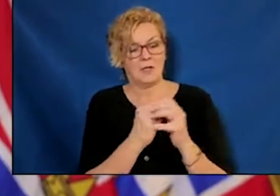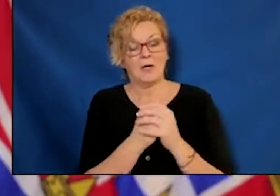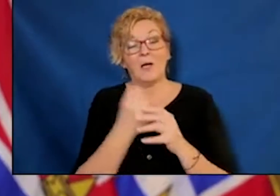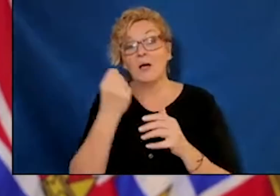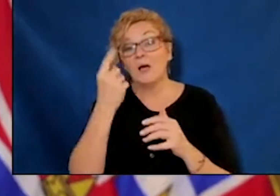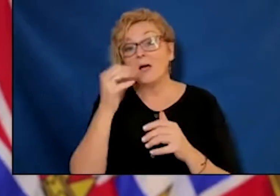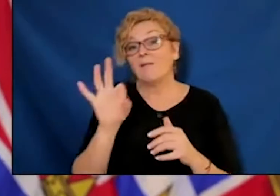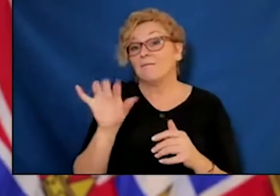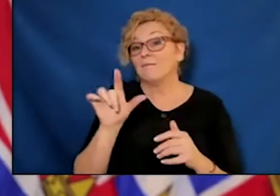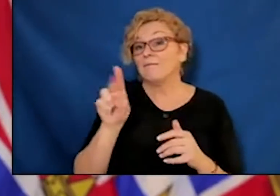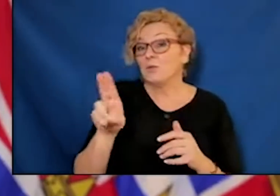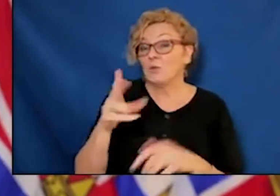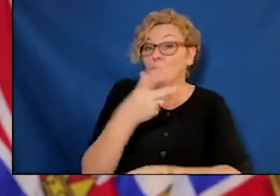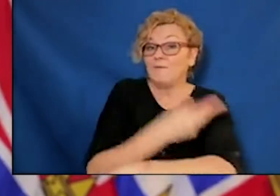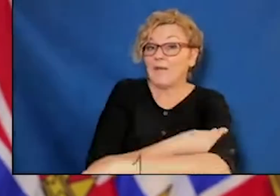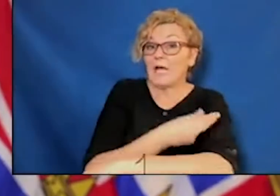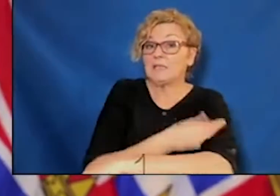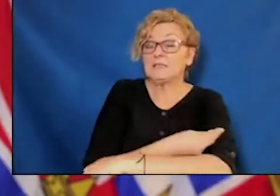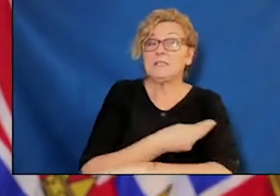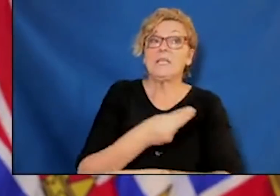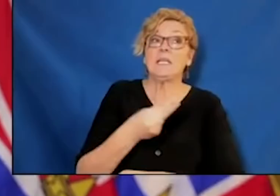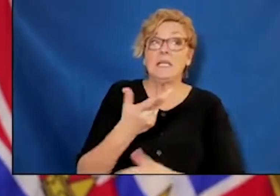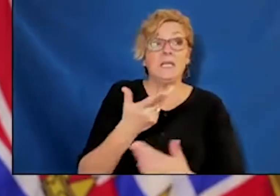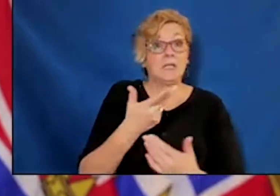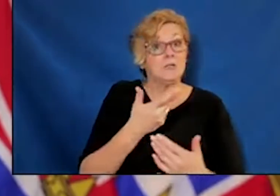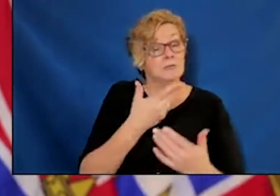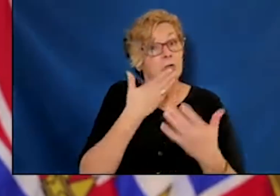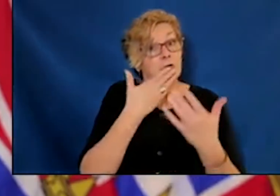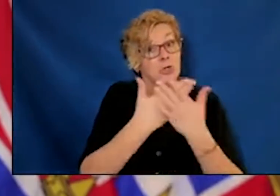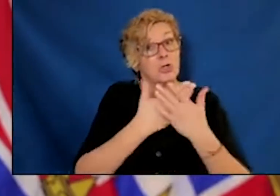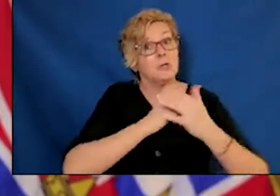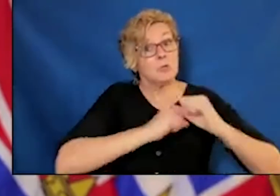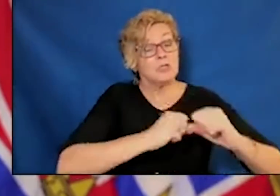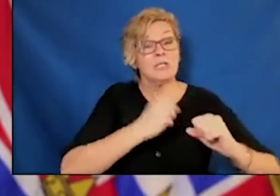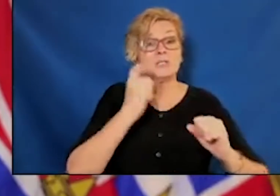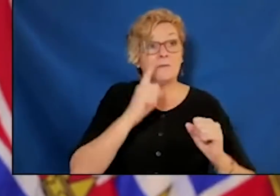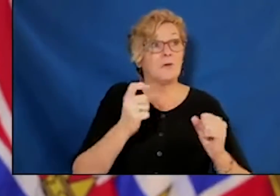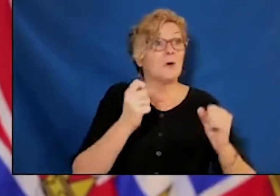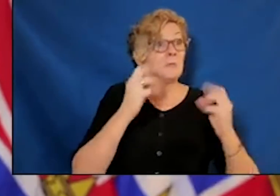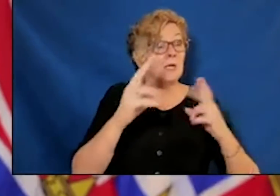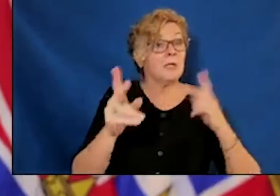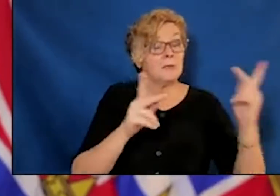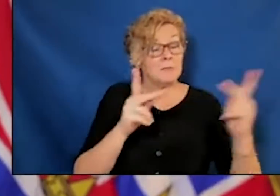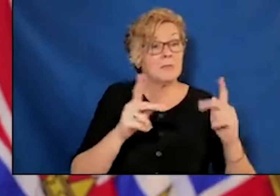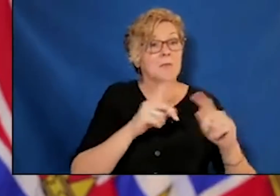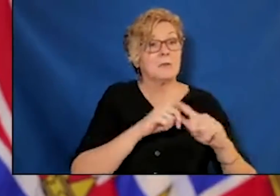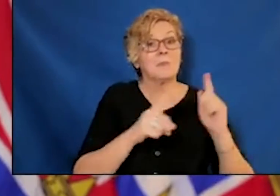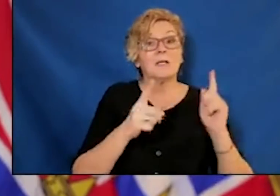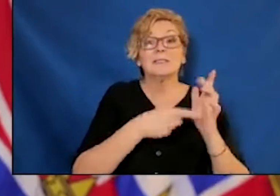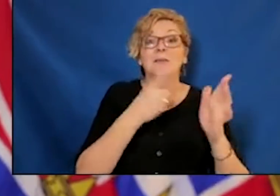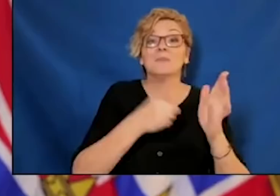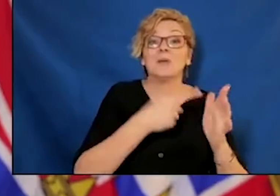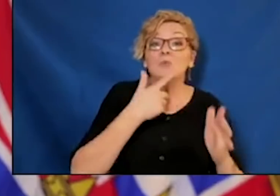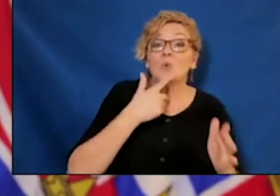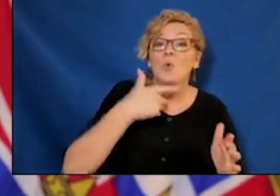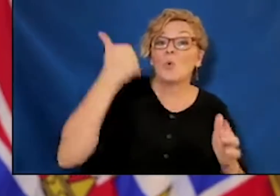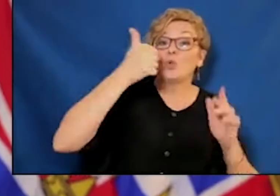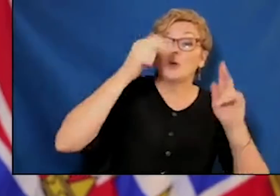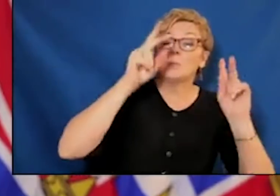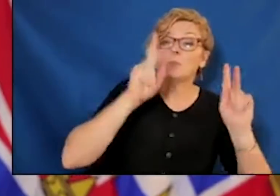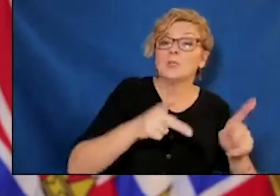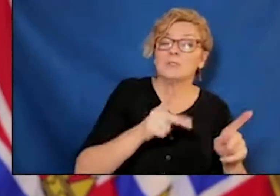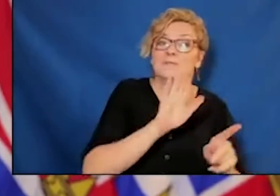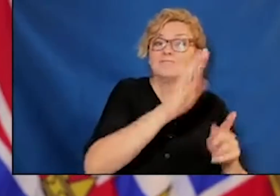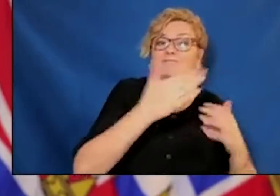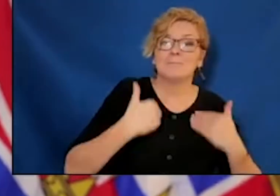trials show, that's very good protection. So that helps us as well. But the other thing that is incredibly important, we do not yet know from this